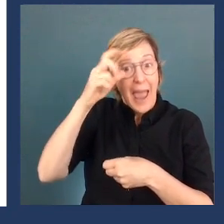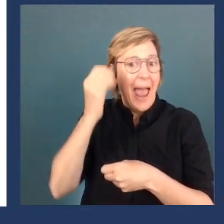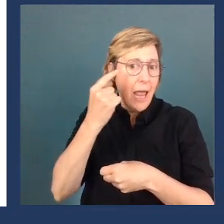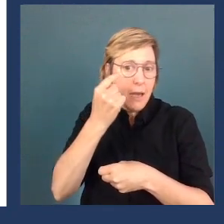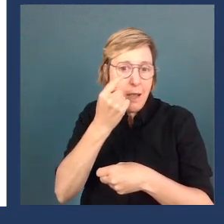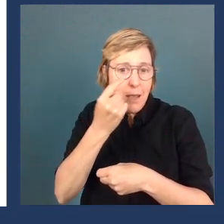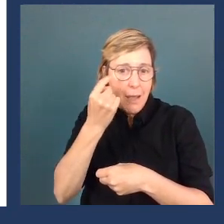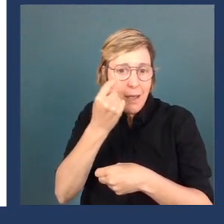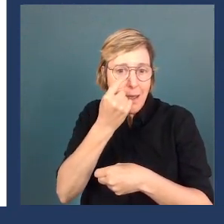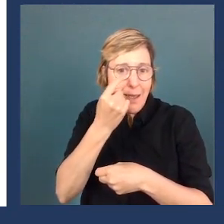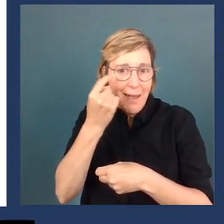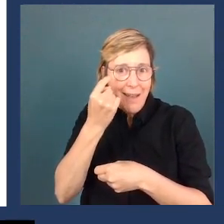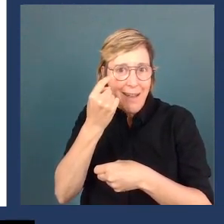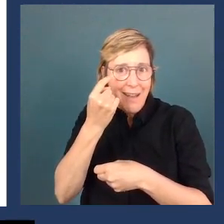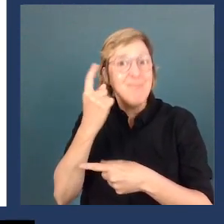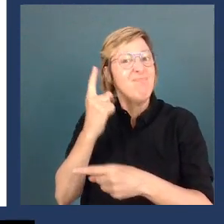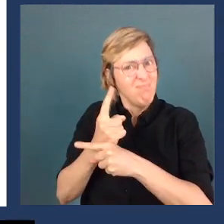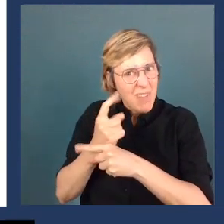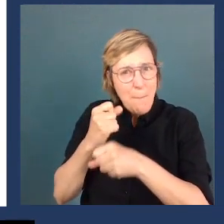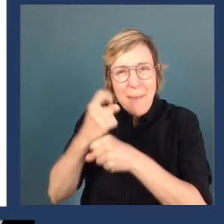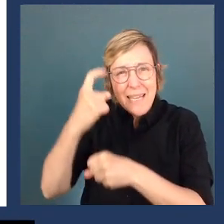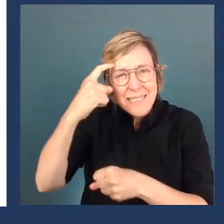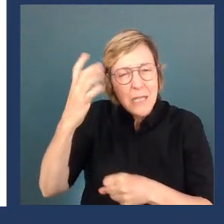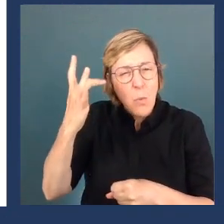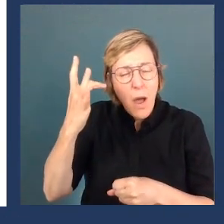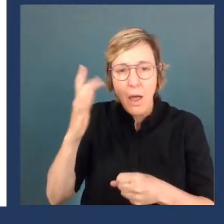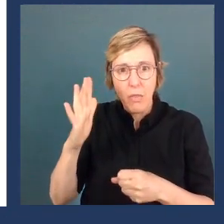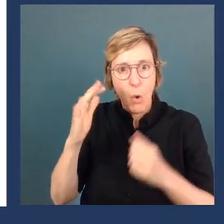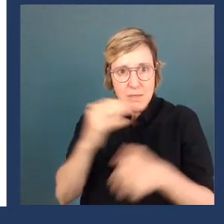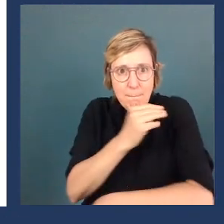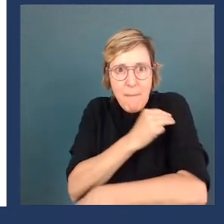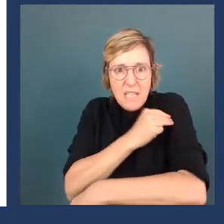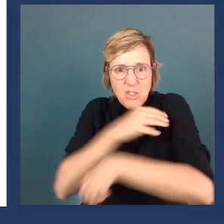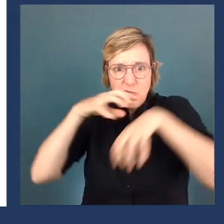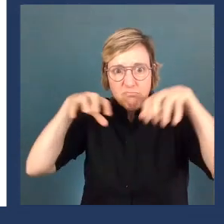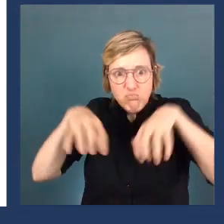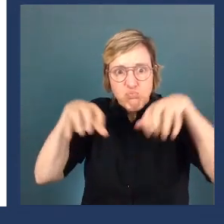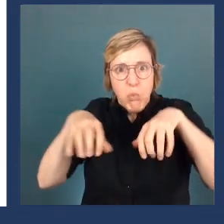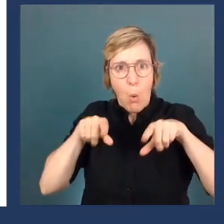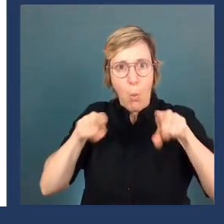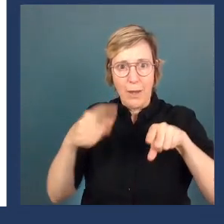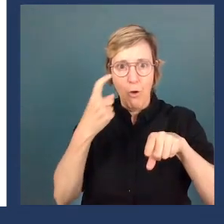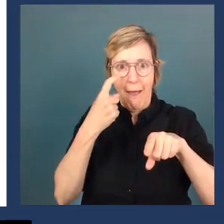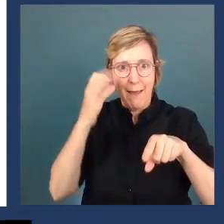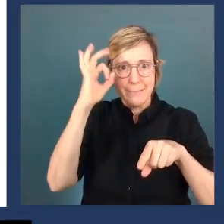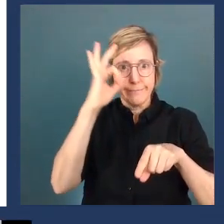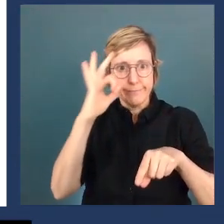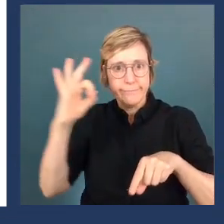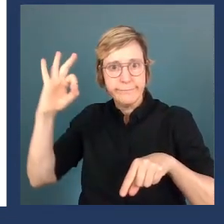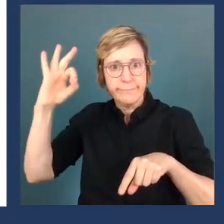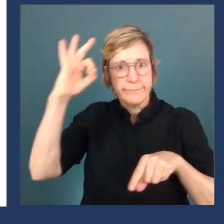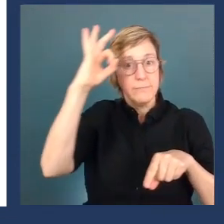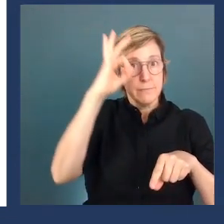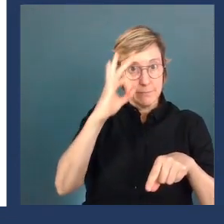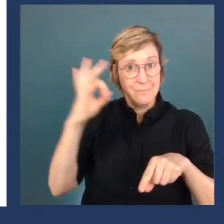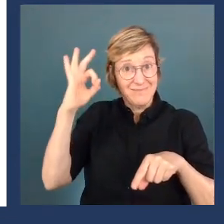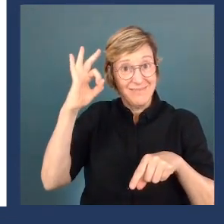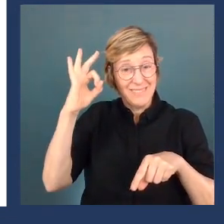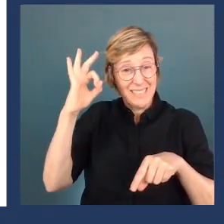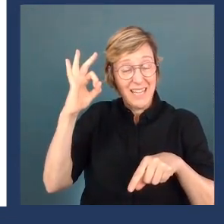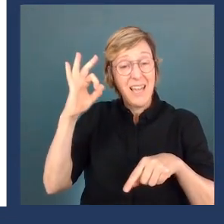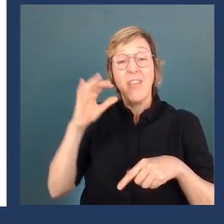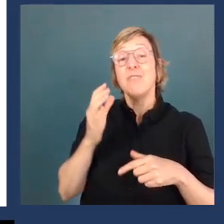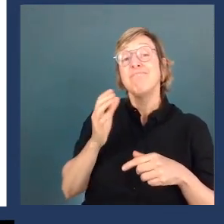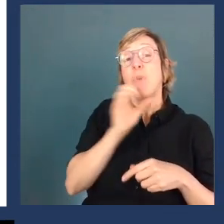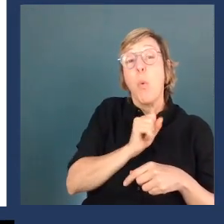that makes sense from a physiological perspective because those muscles are activated when you move your eye in certain directions. But the trigonometric